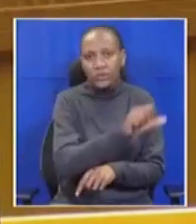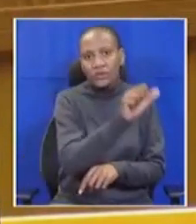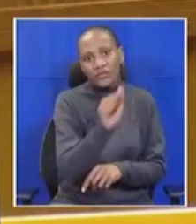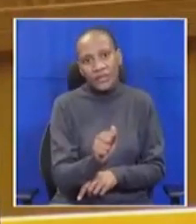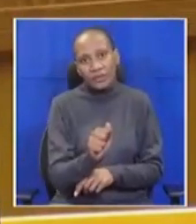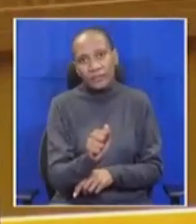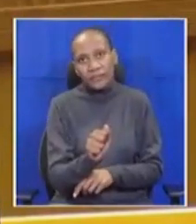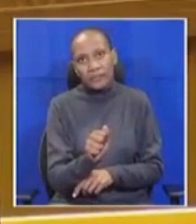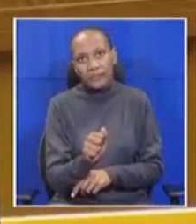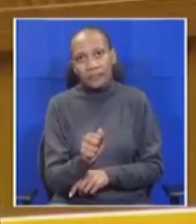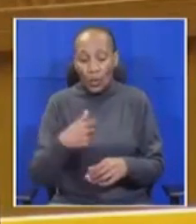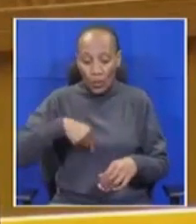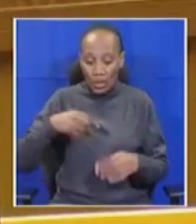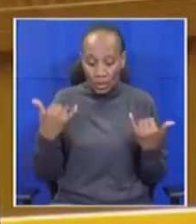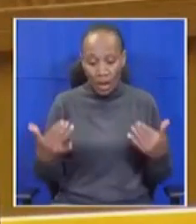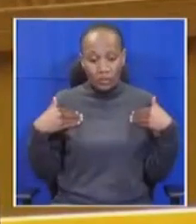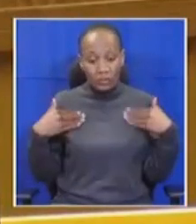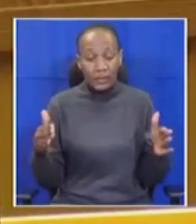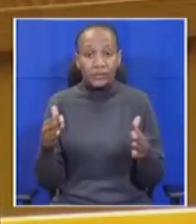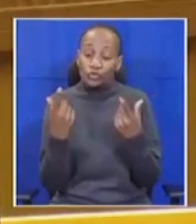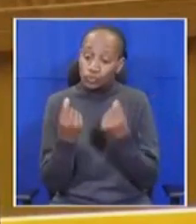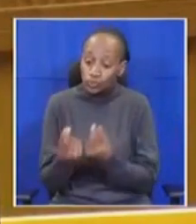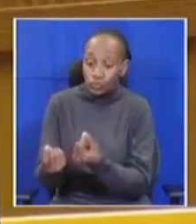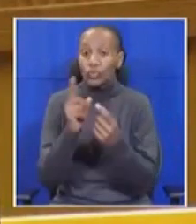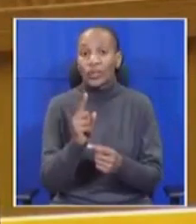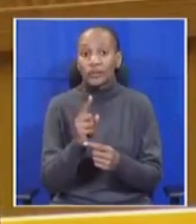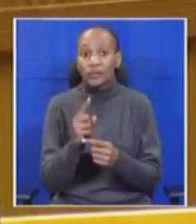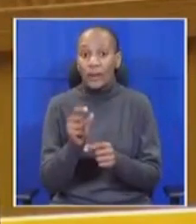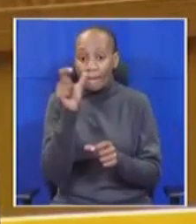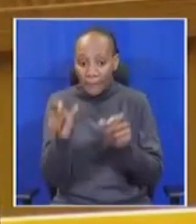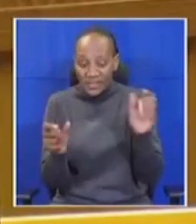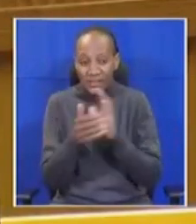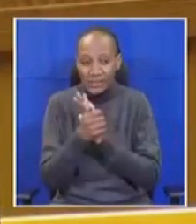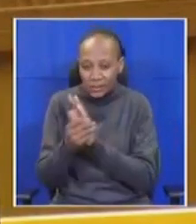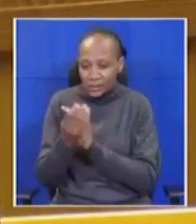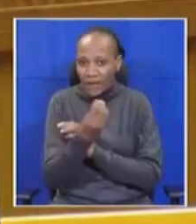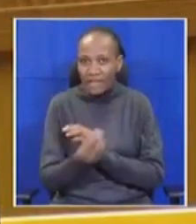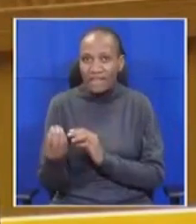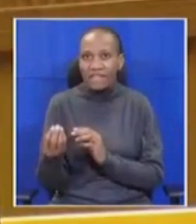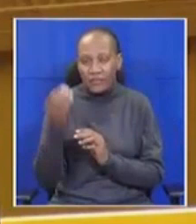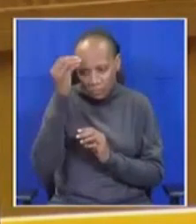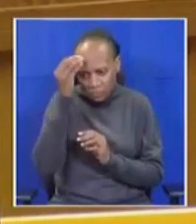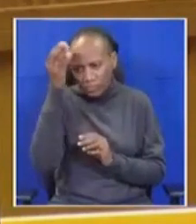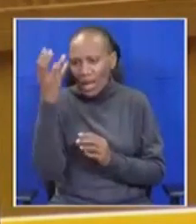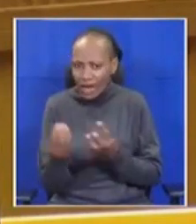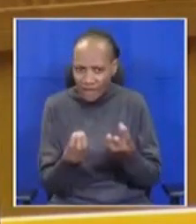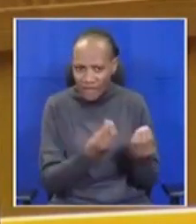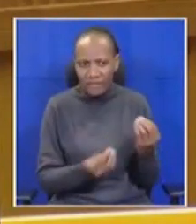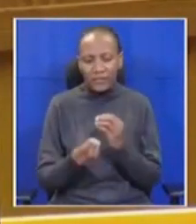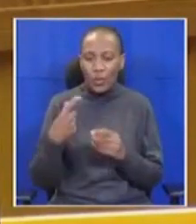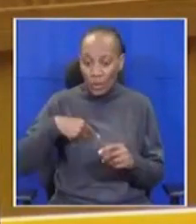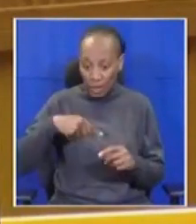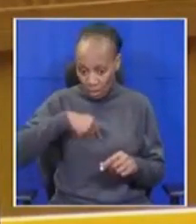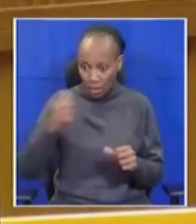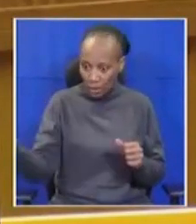what we've sought to do is to appoint people who have various networks, who have various capabilities, so that